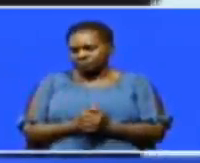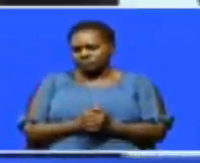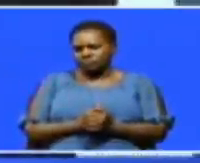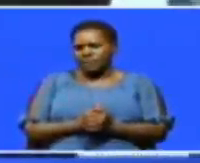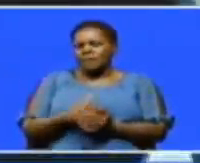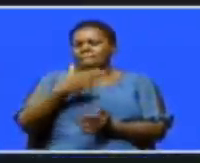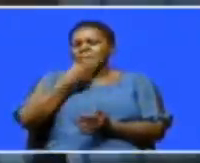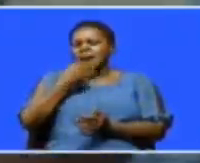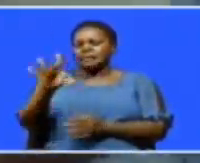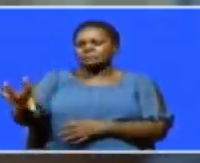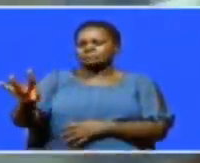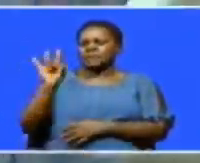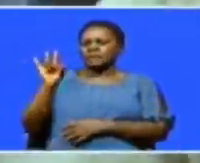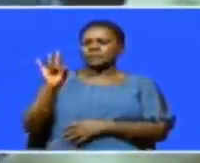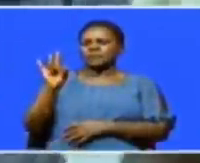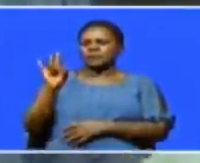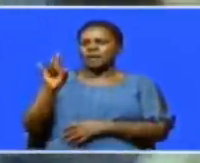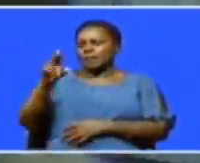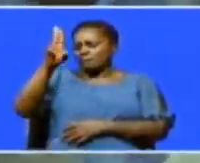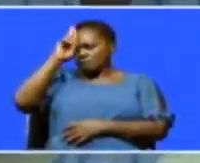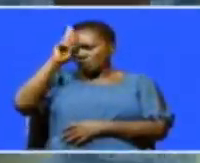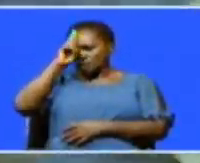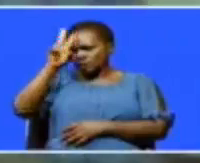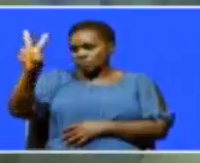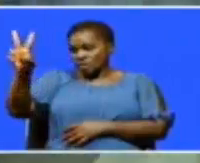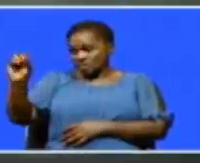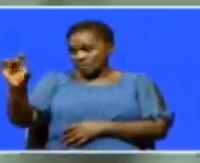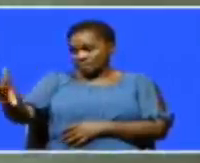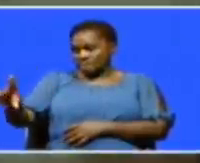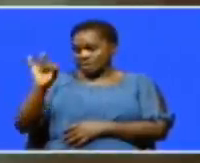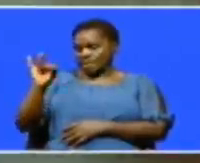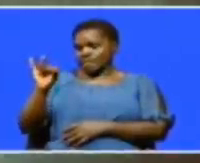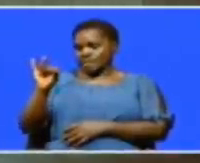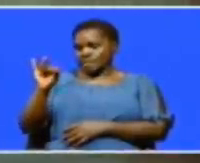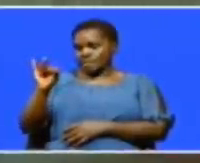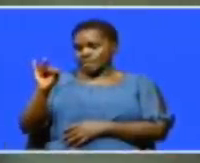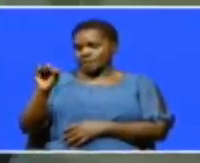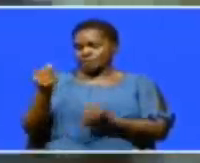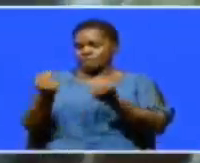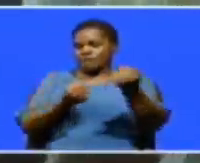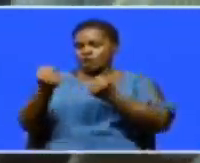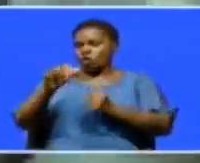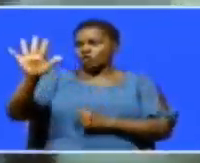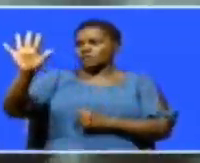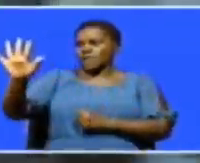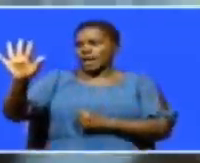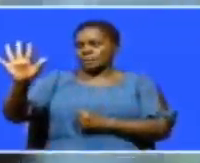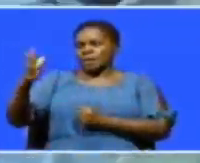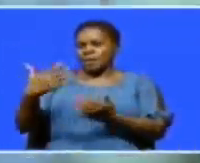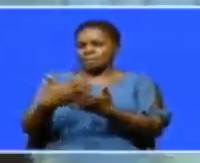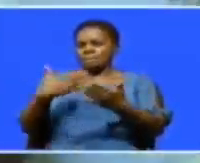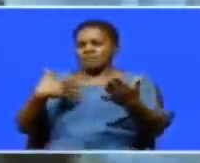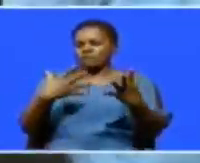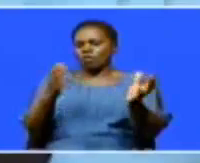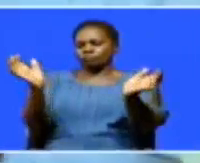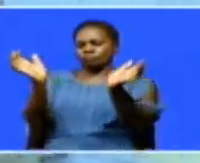The man was picked up by a contingent of about 20 police officers in 5 cars before being handcuffed and